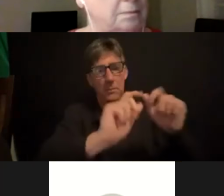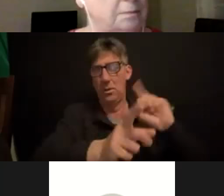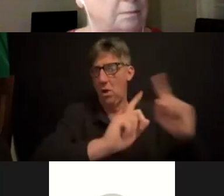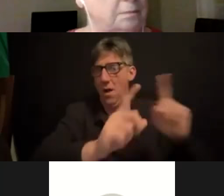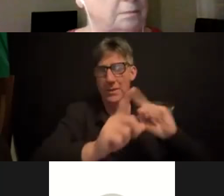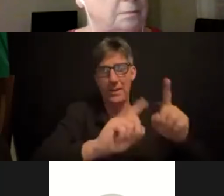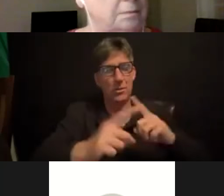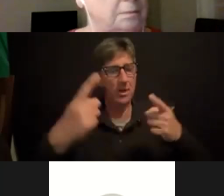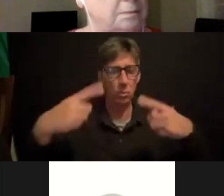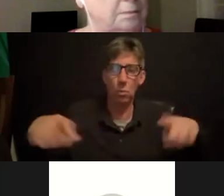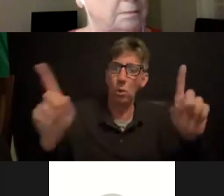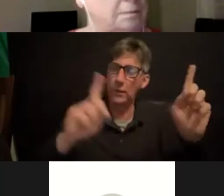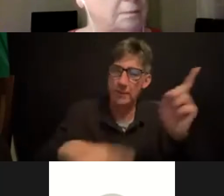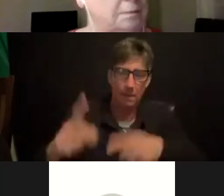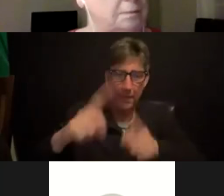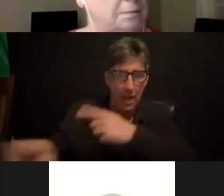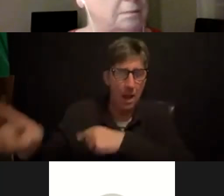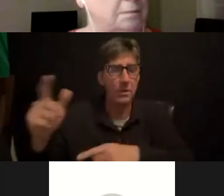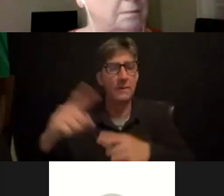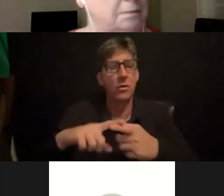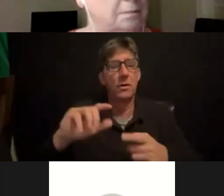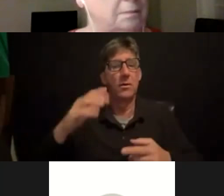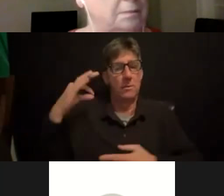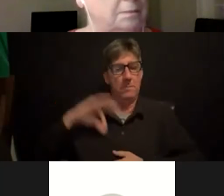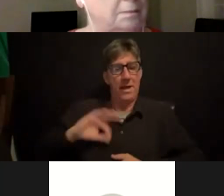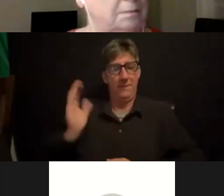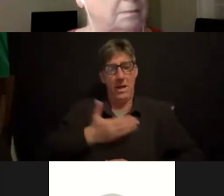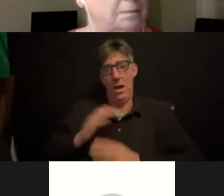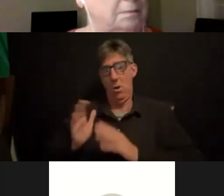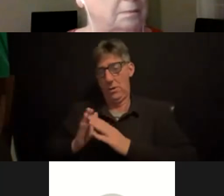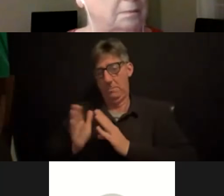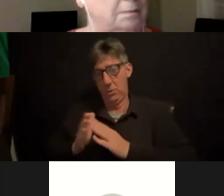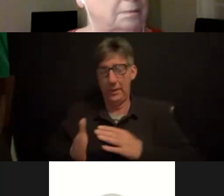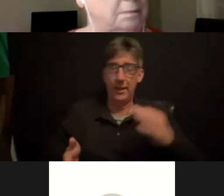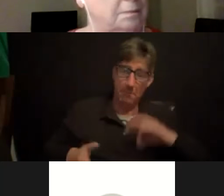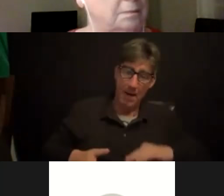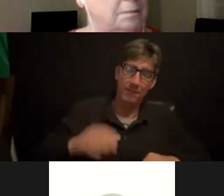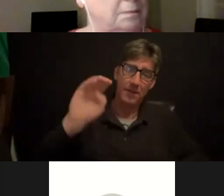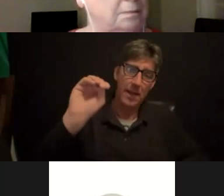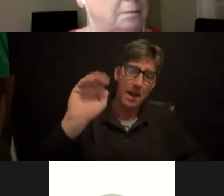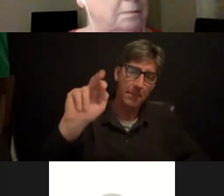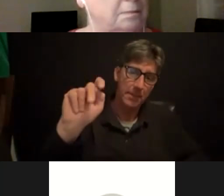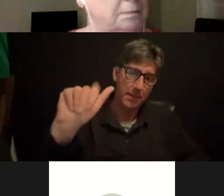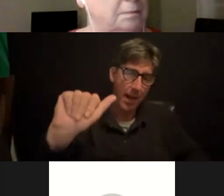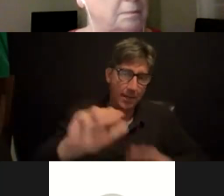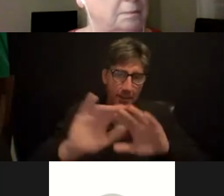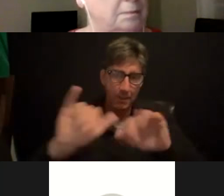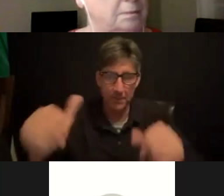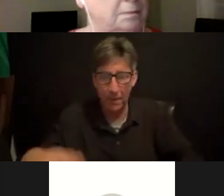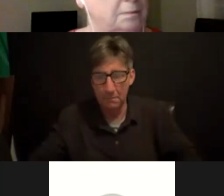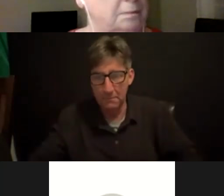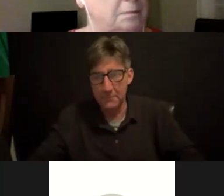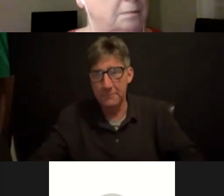something that would be beneficial for the Silver Hill community and the MBTA. Thank you. Thank you.